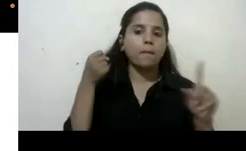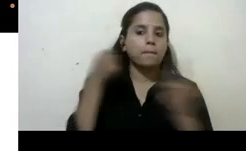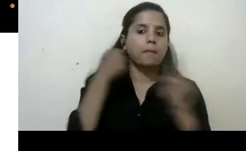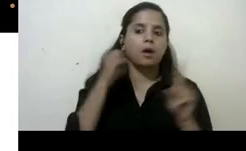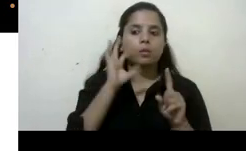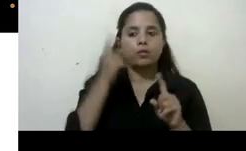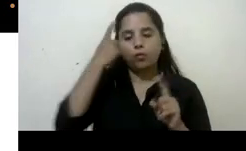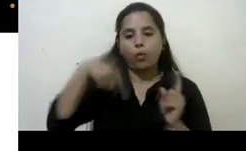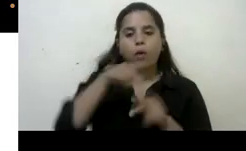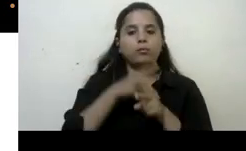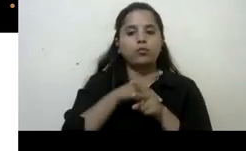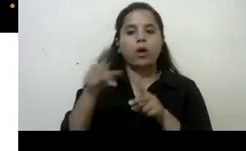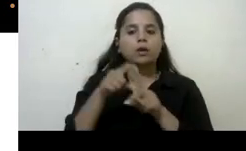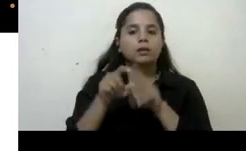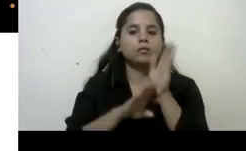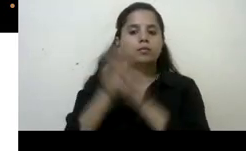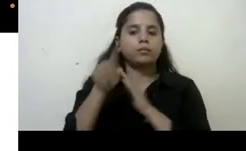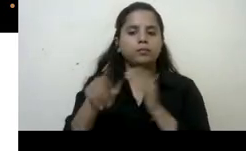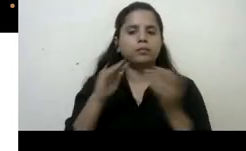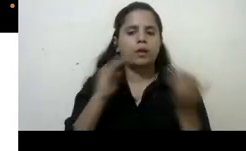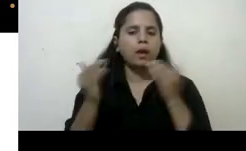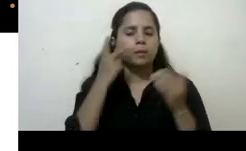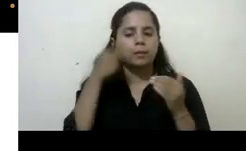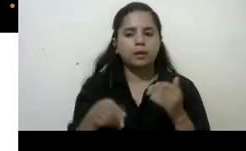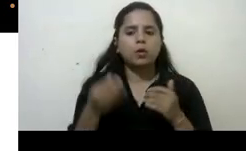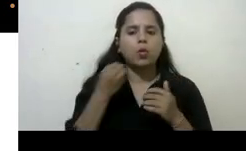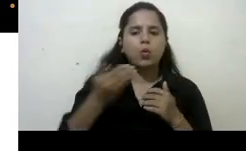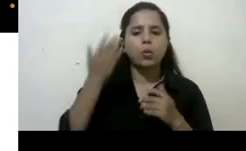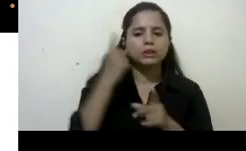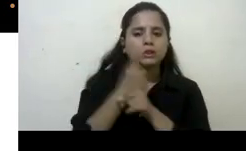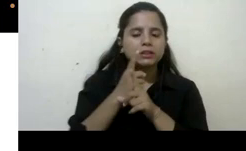our professional development compared to the traditional teacher trainings.